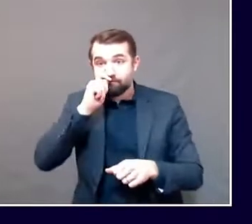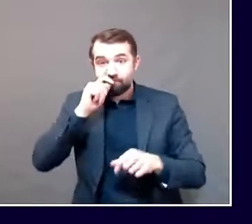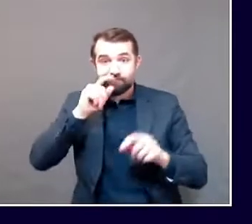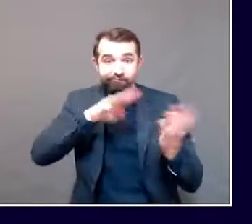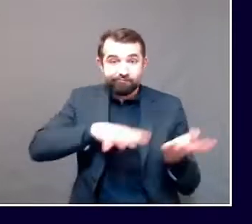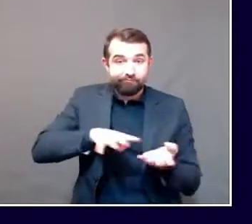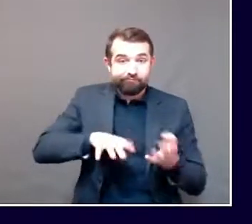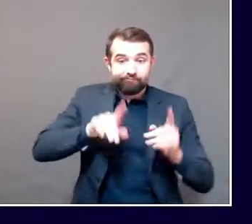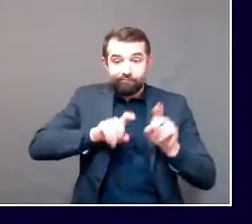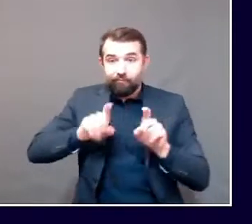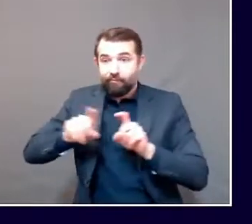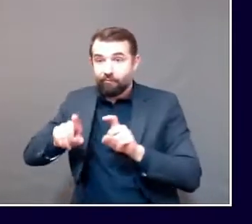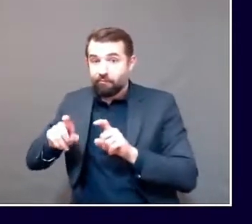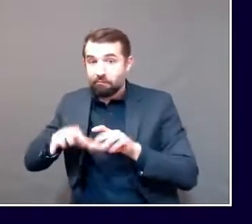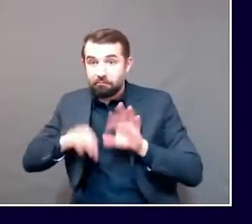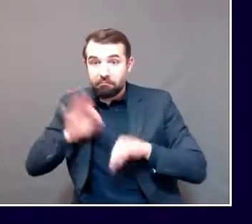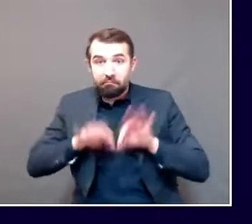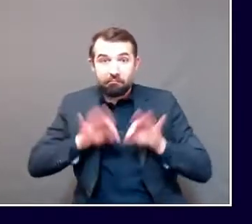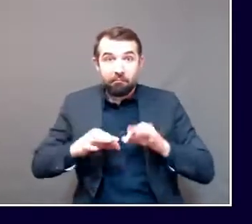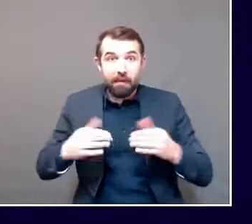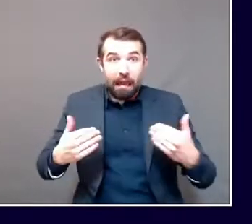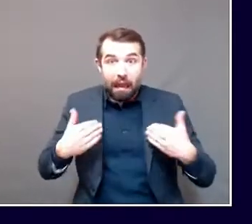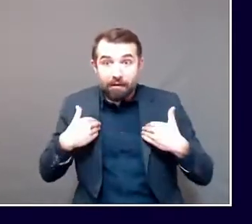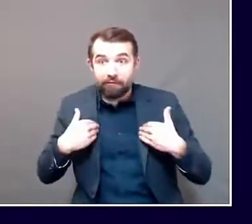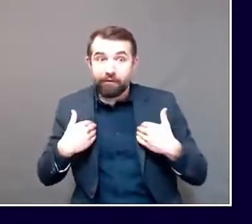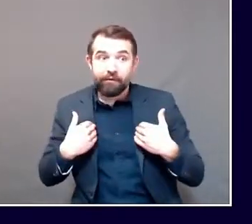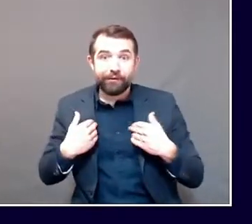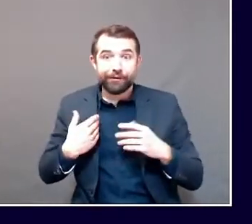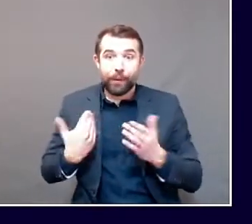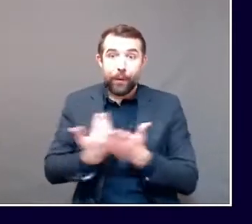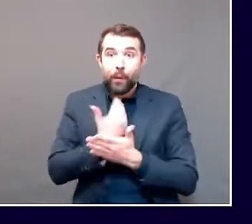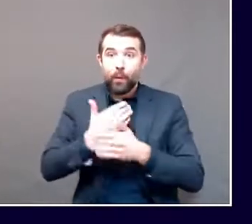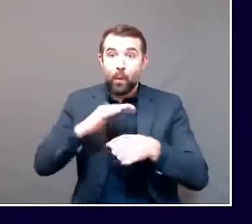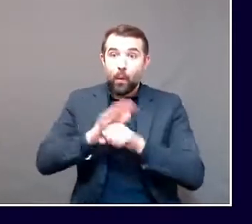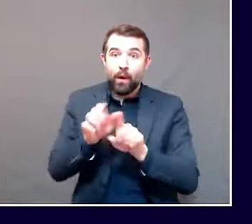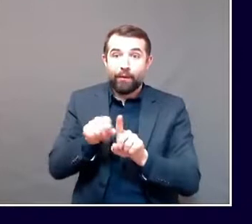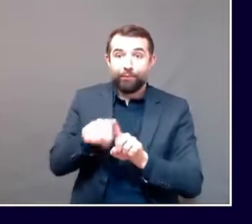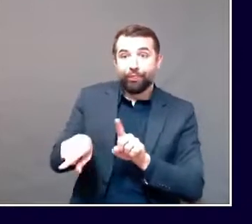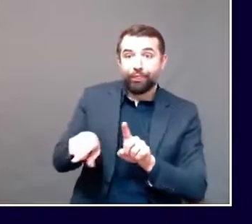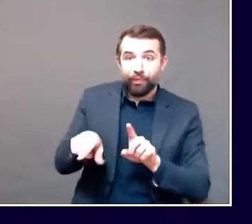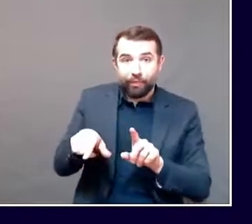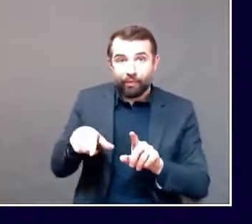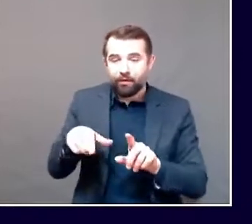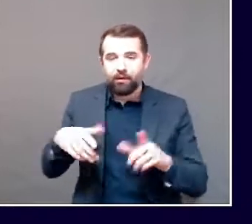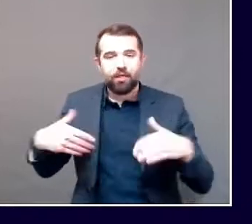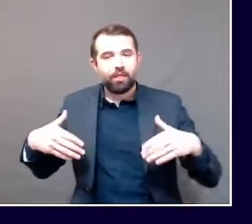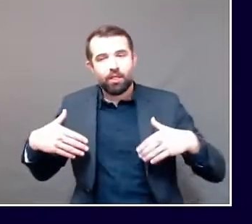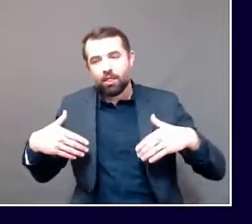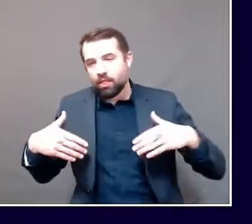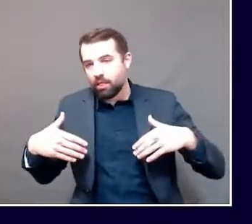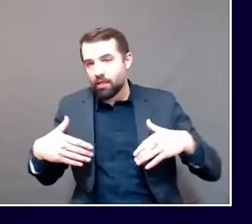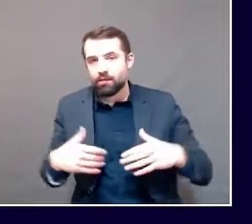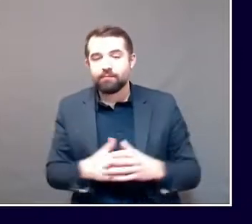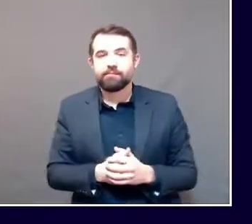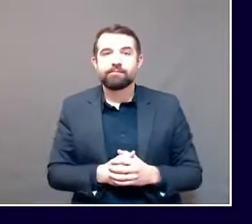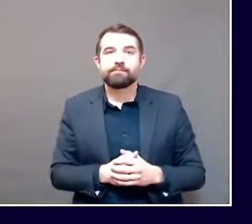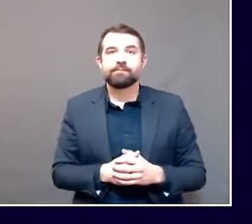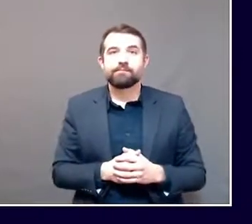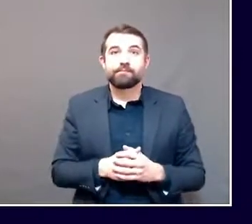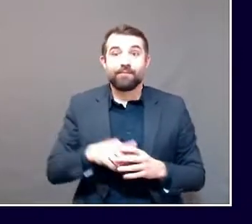Although an increasing number of states now have found it in their populations. Let me talk a little bit more about what you laid